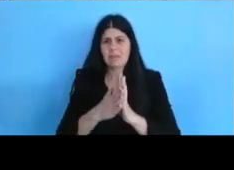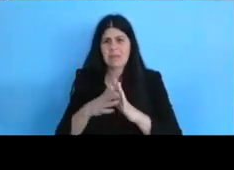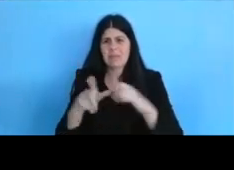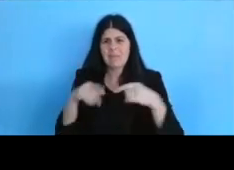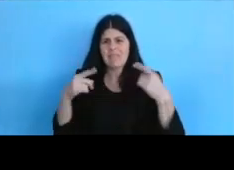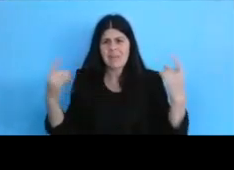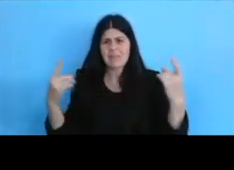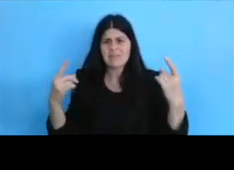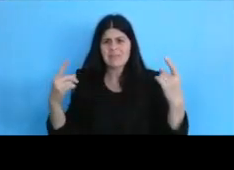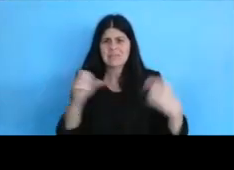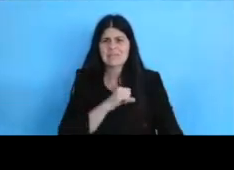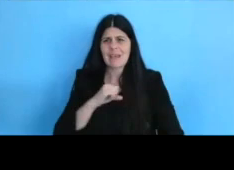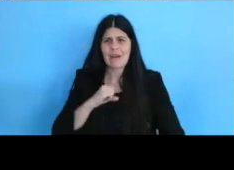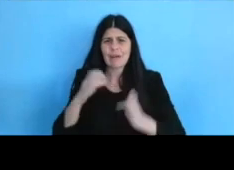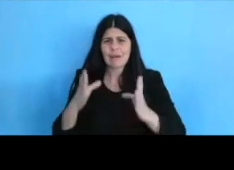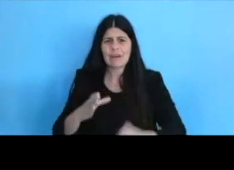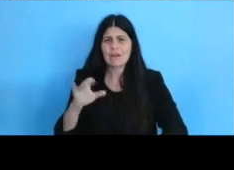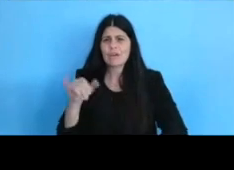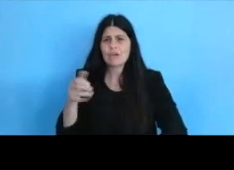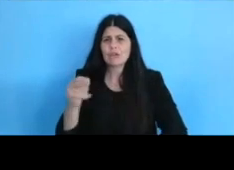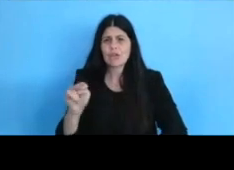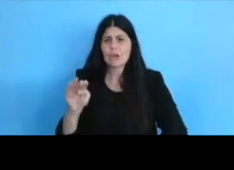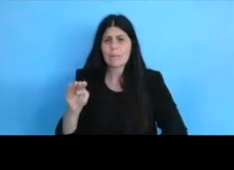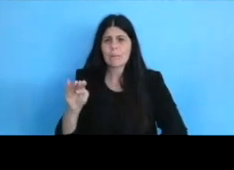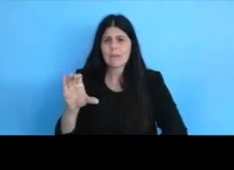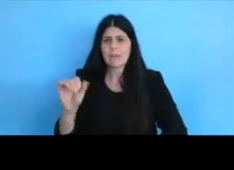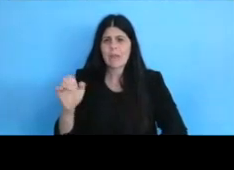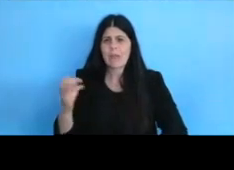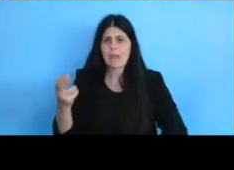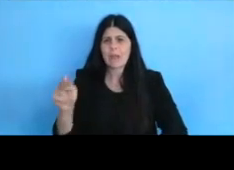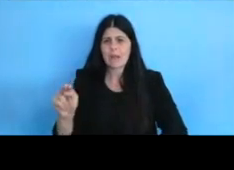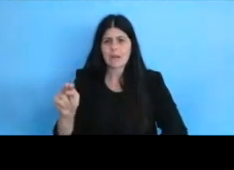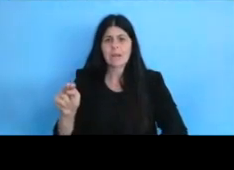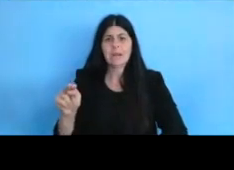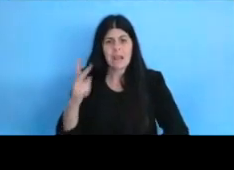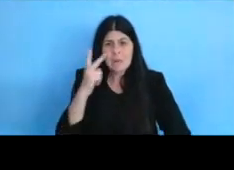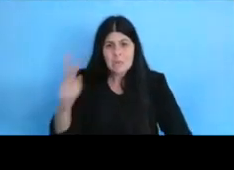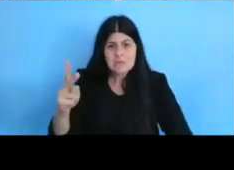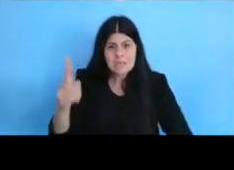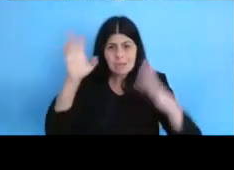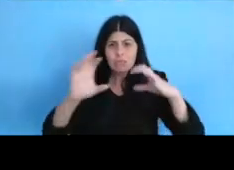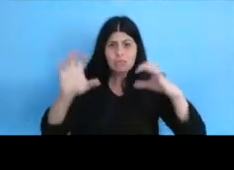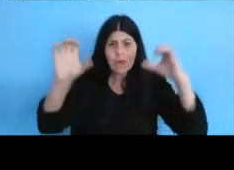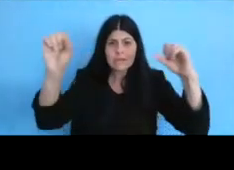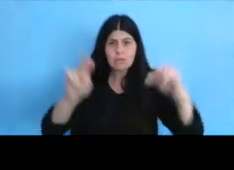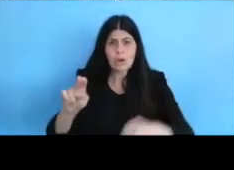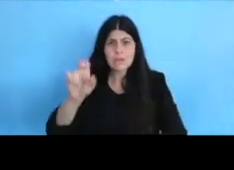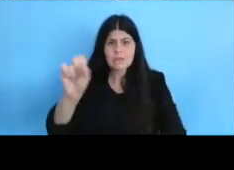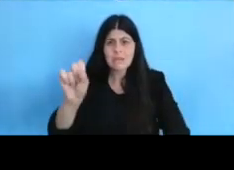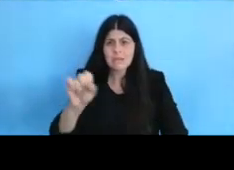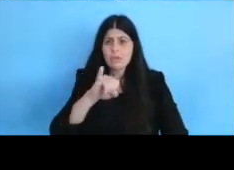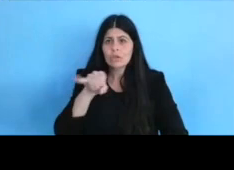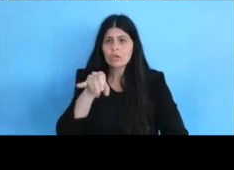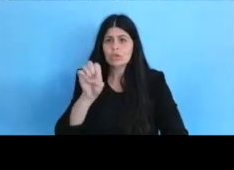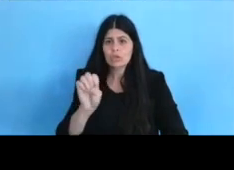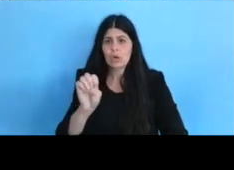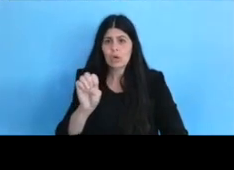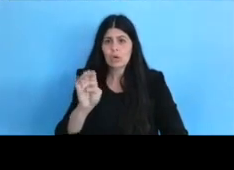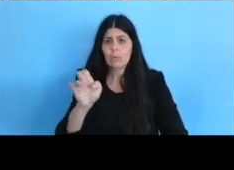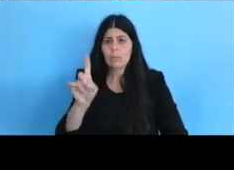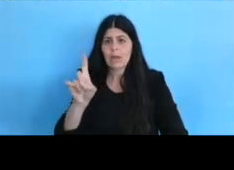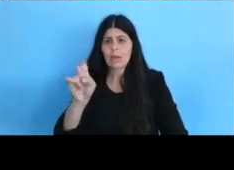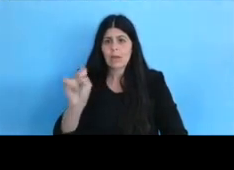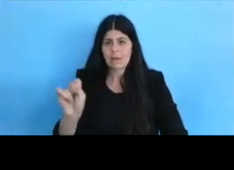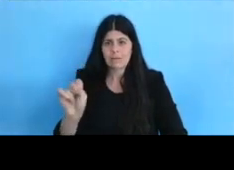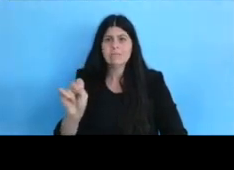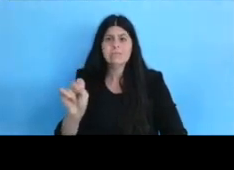see John McCain there in the corner. We have the President of the United States, Joe Biden, up there in a picture, and lots of